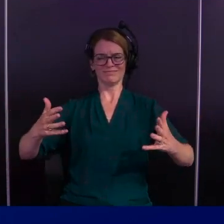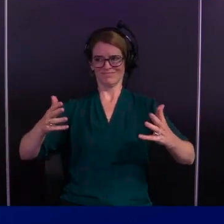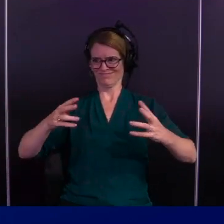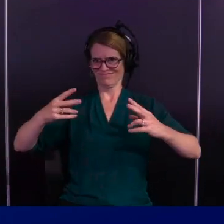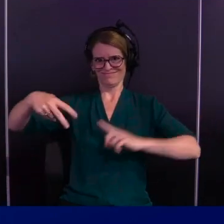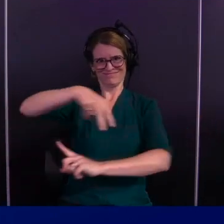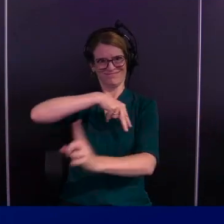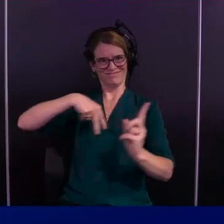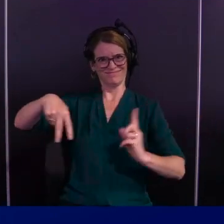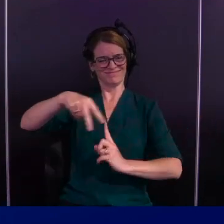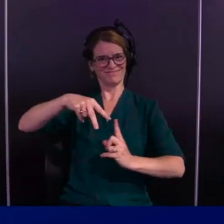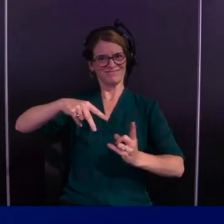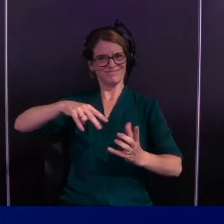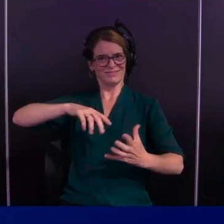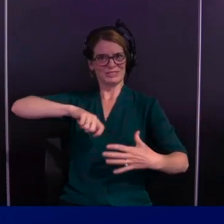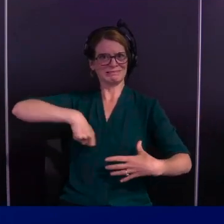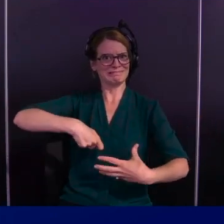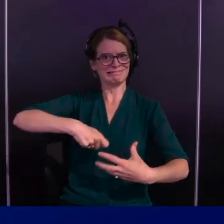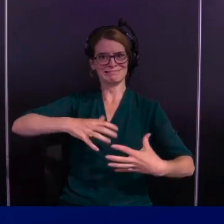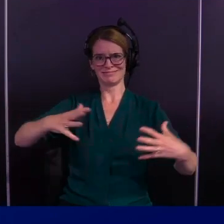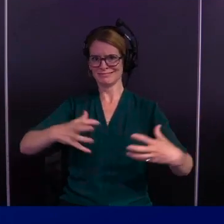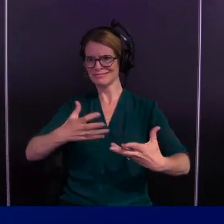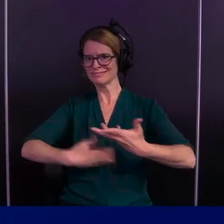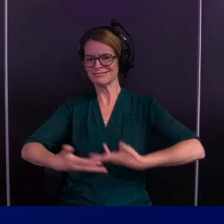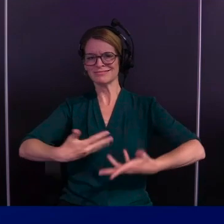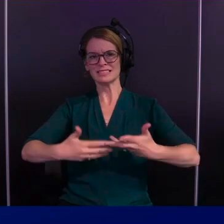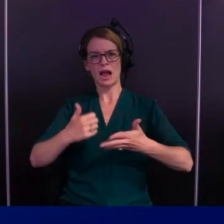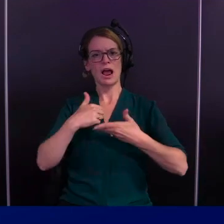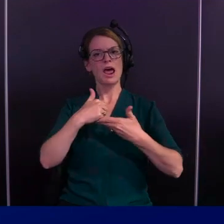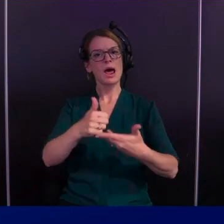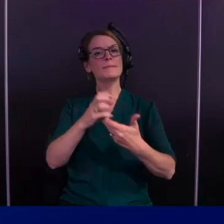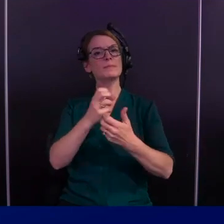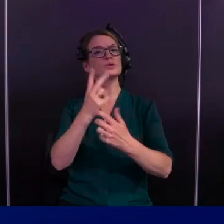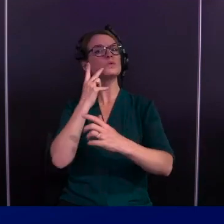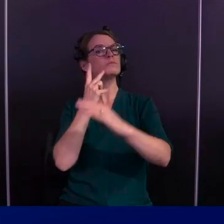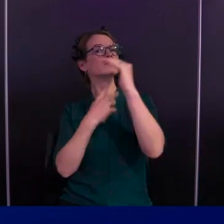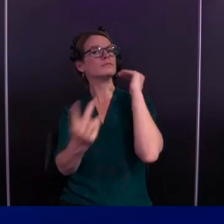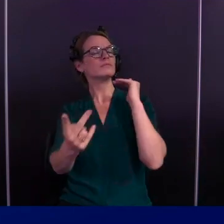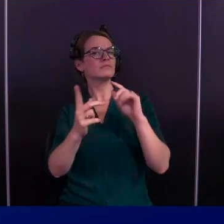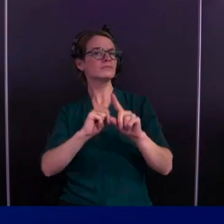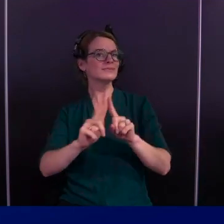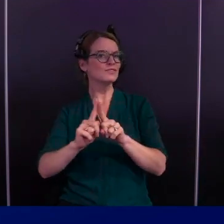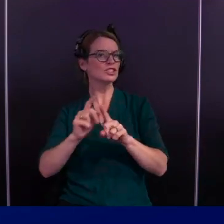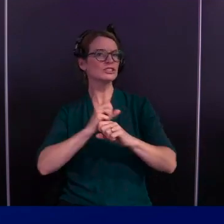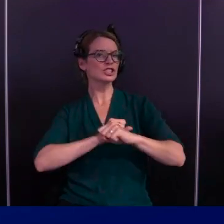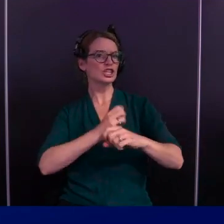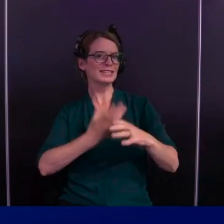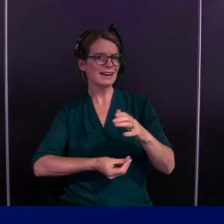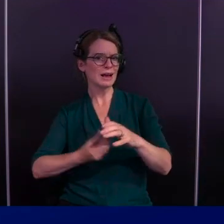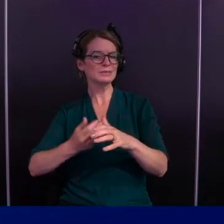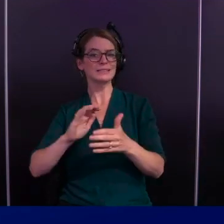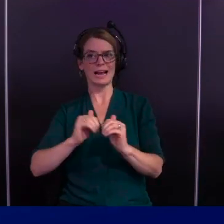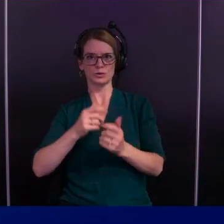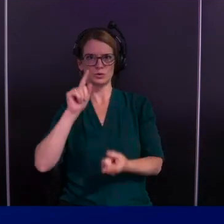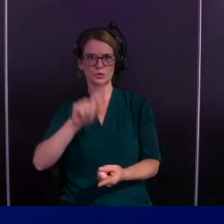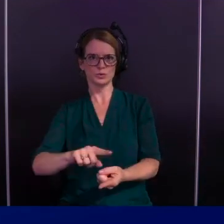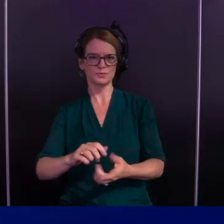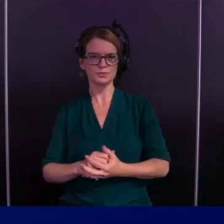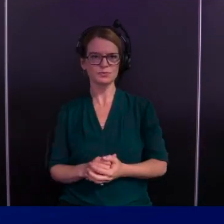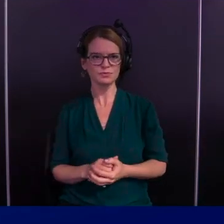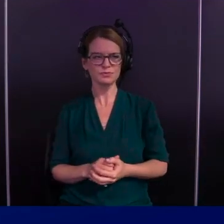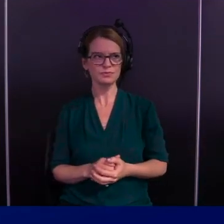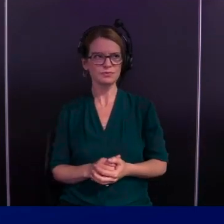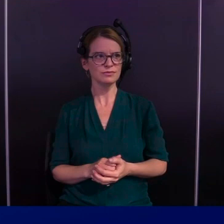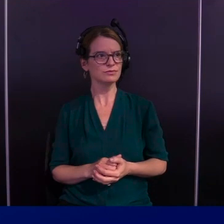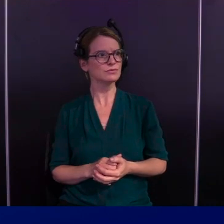come together and allows you to think around the corners when it comes to your different security gaps and how to mitigate those. Yeah, that's absolutely awesome. Yeah. It has such an